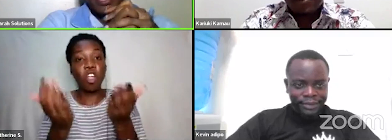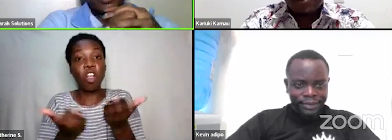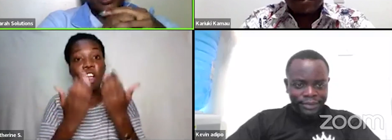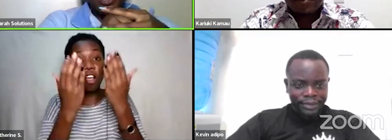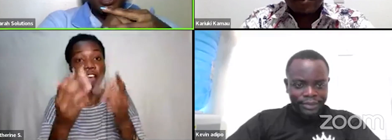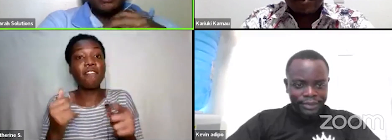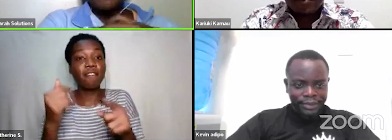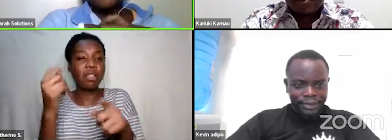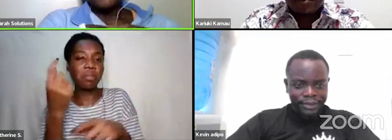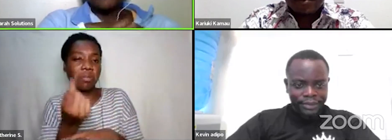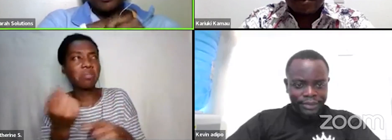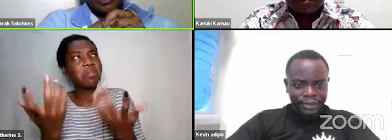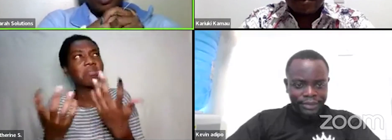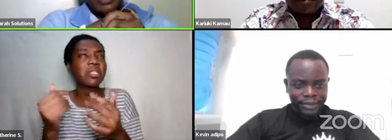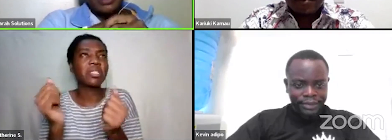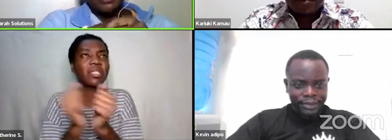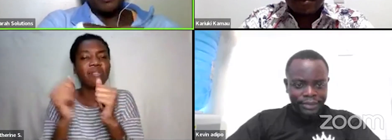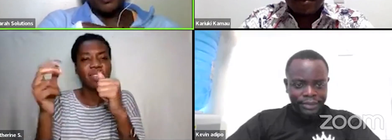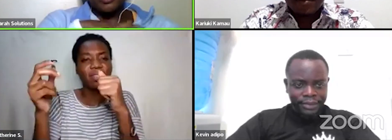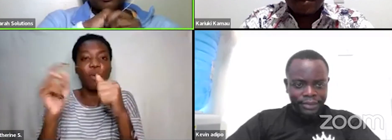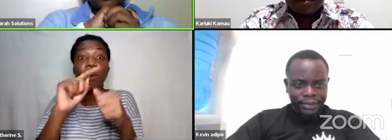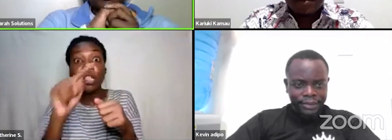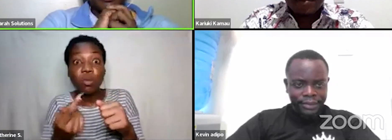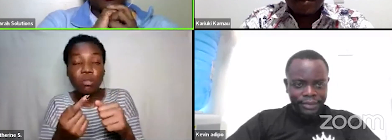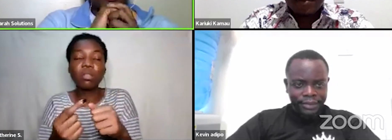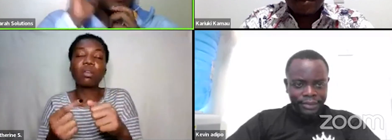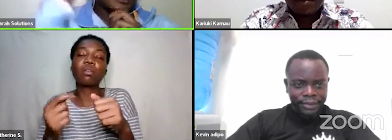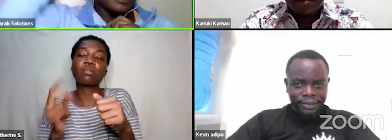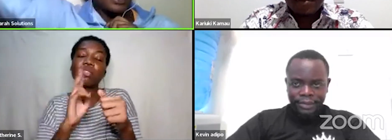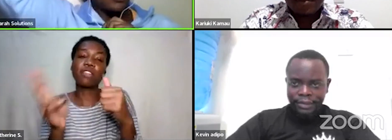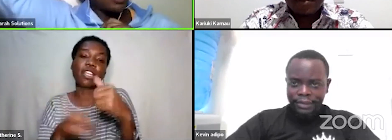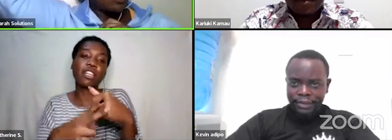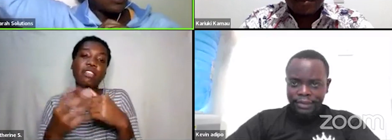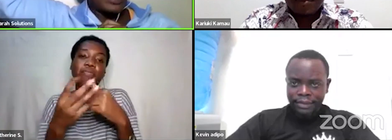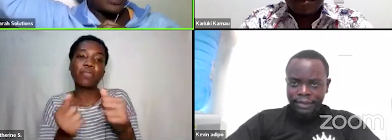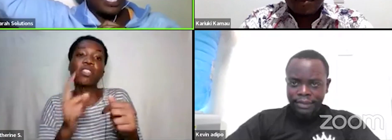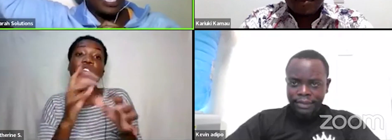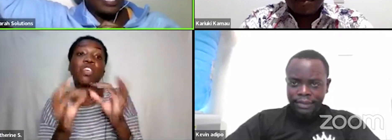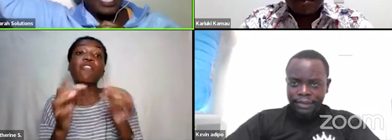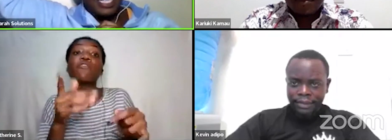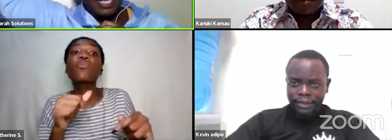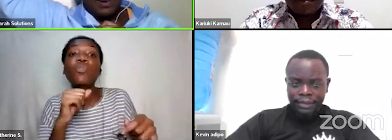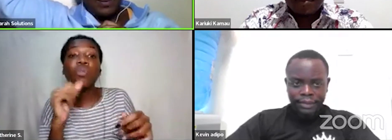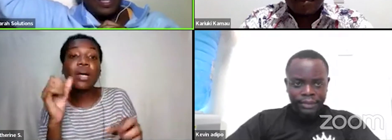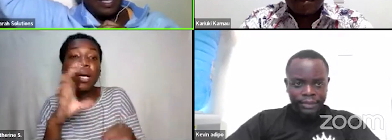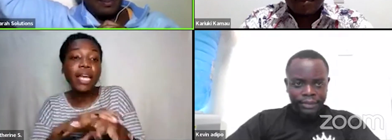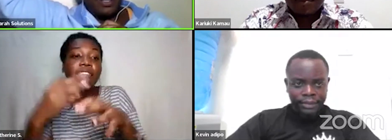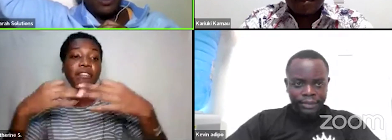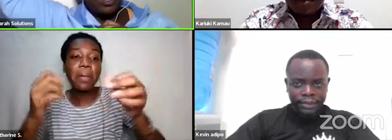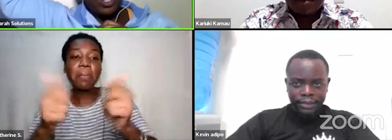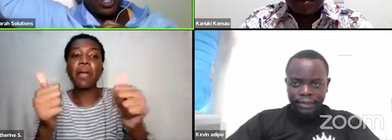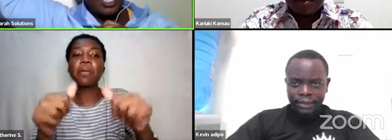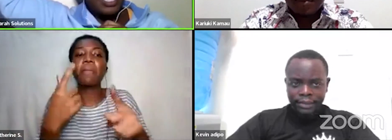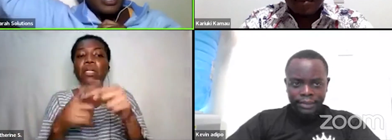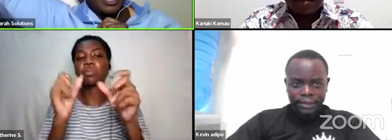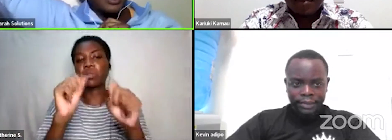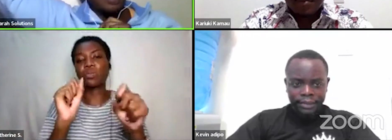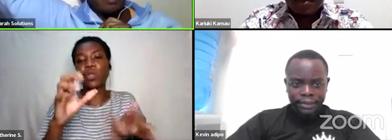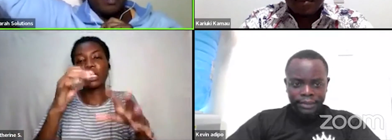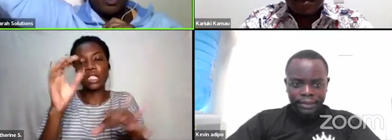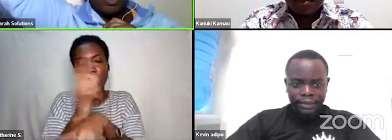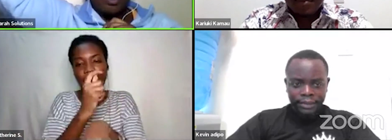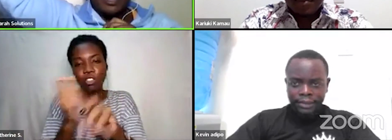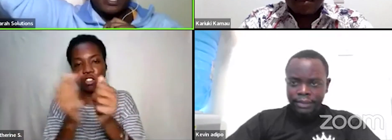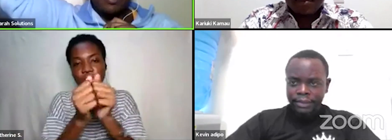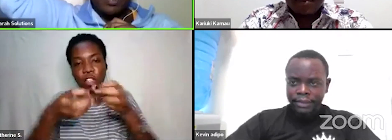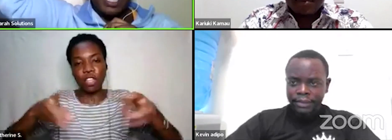about 1,700 shillings. So if you did not get an opportunity to get the free ones, then you can always train with the Pathway Solutions, and